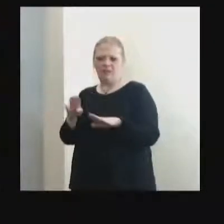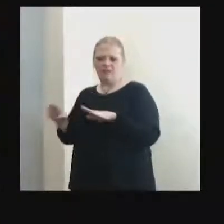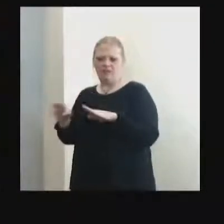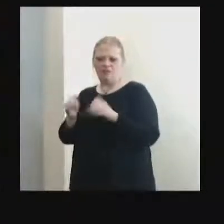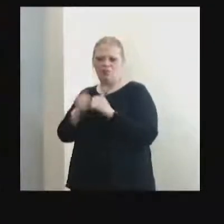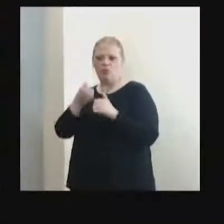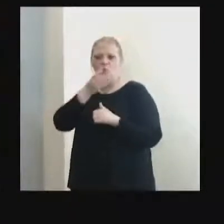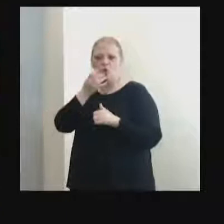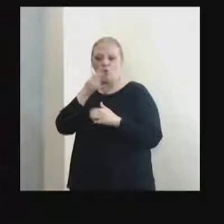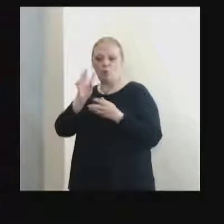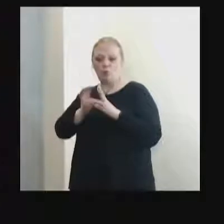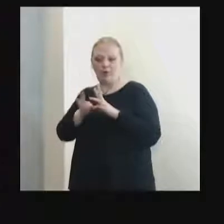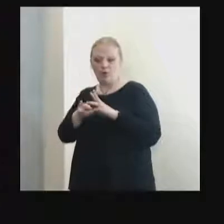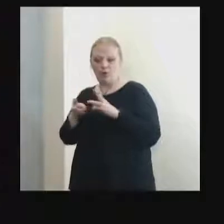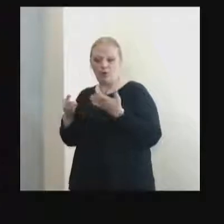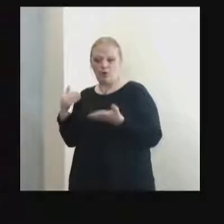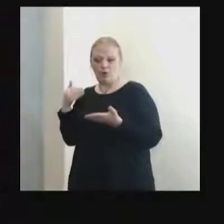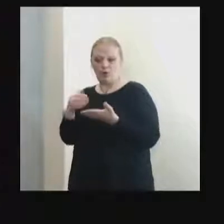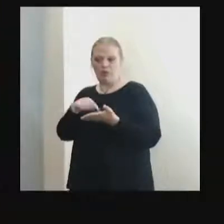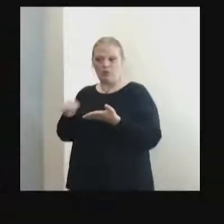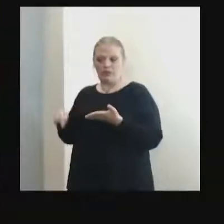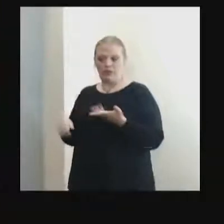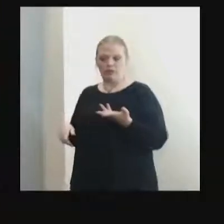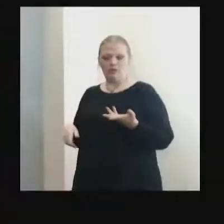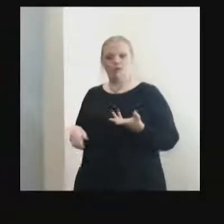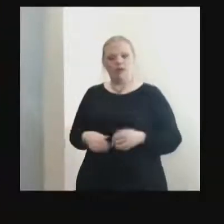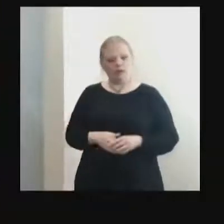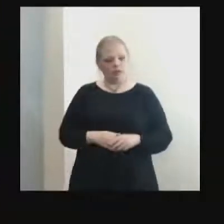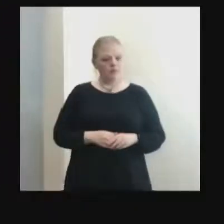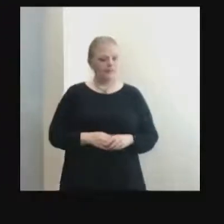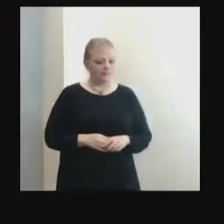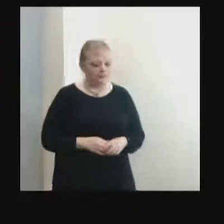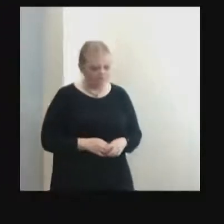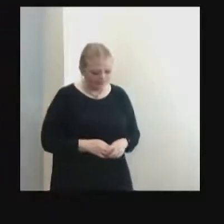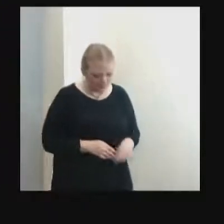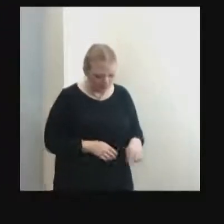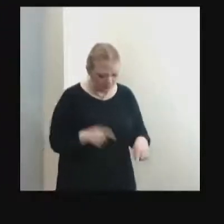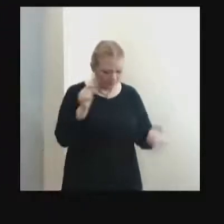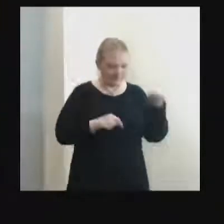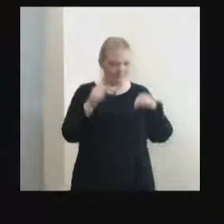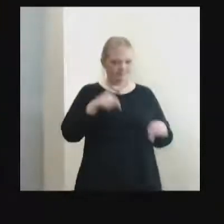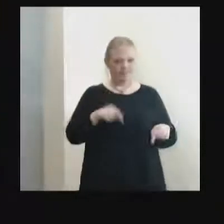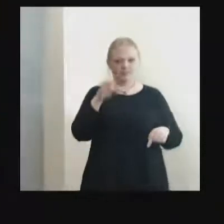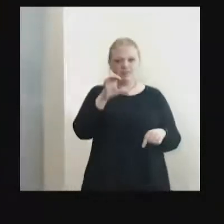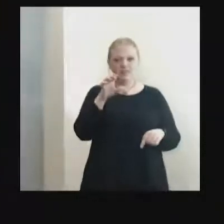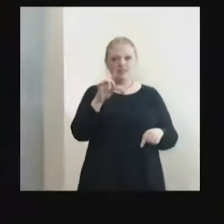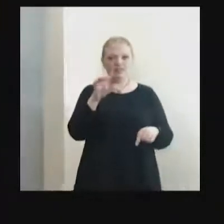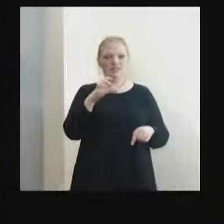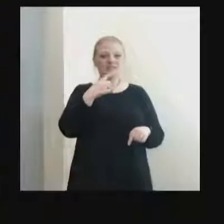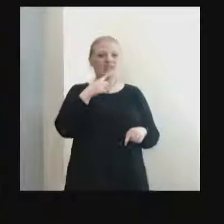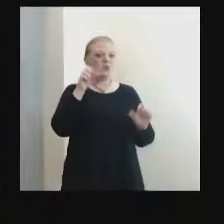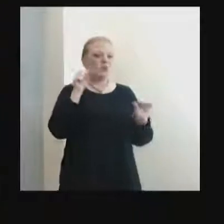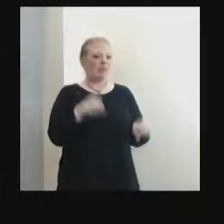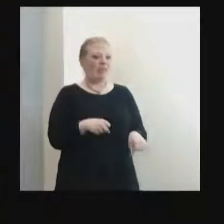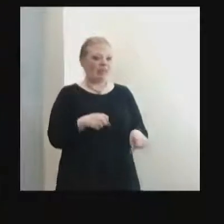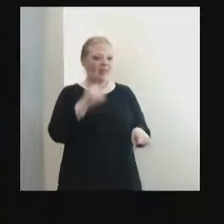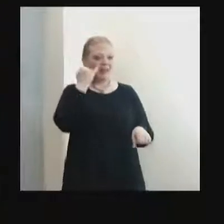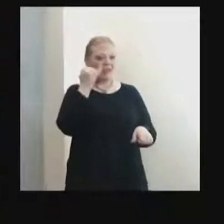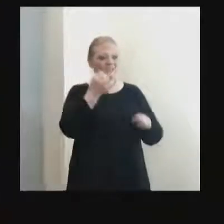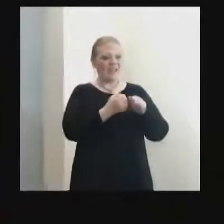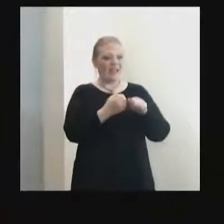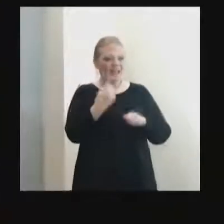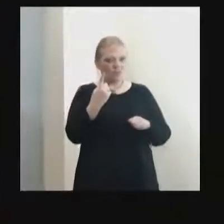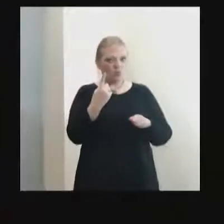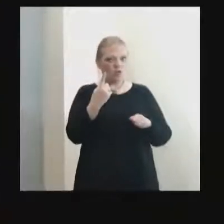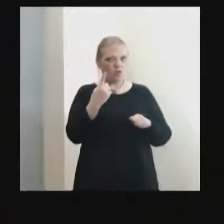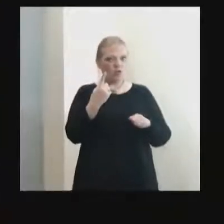warmer weather coming even this week? Well, backtrack though. The CDC said you could do this as long as everyone from